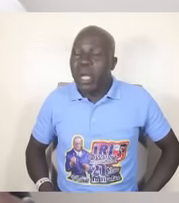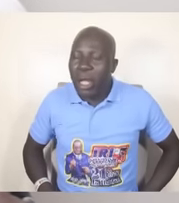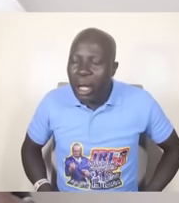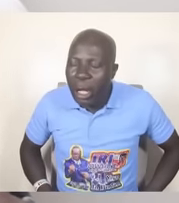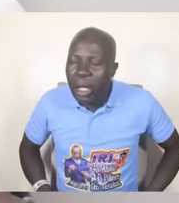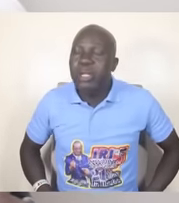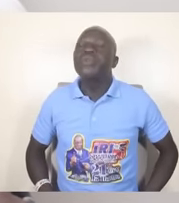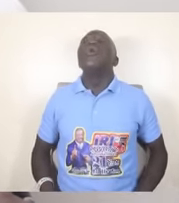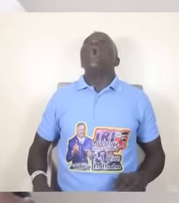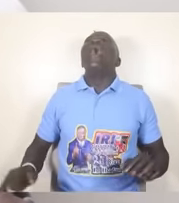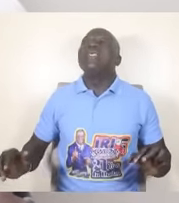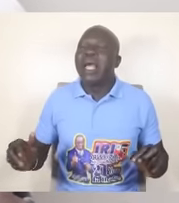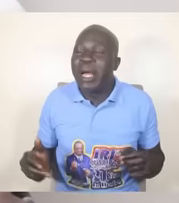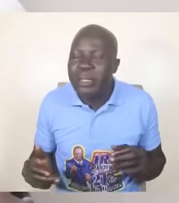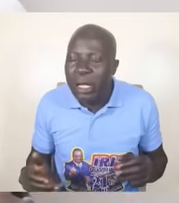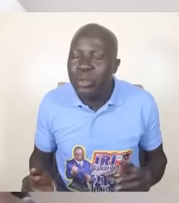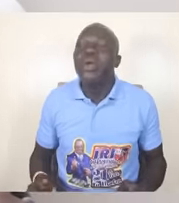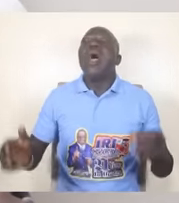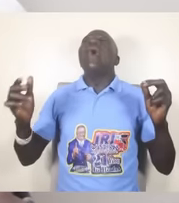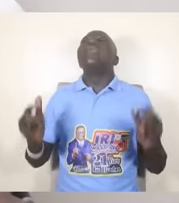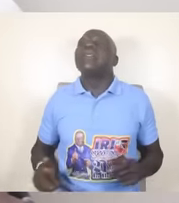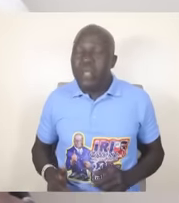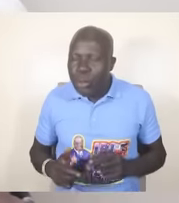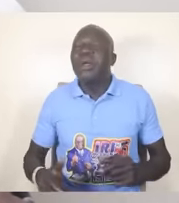blood. Let me be free. Oh, yeah.